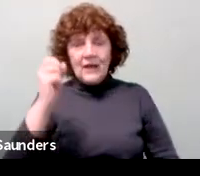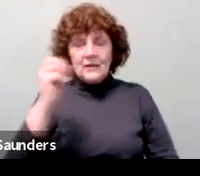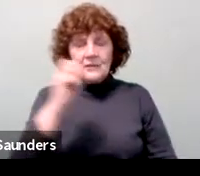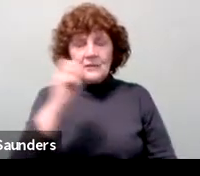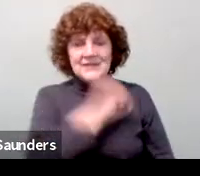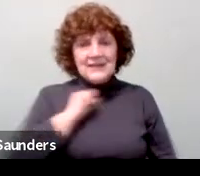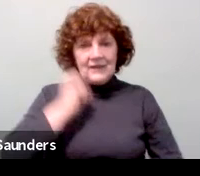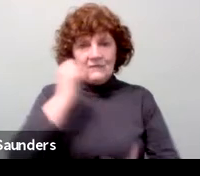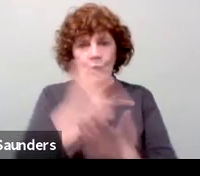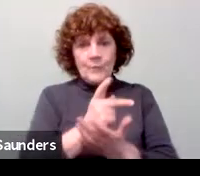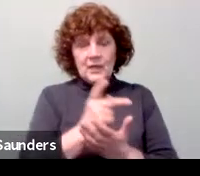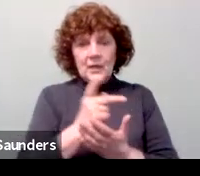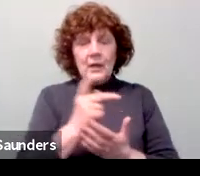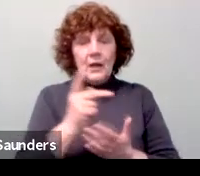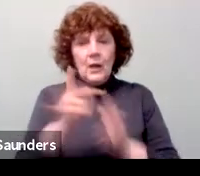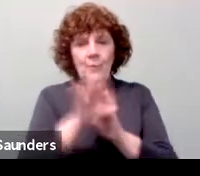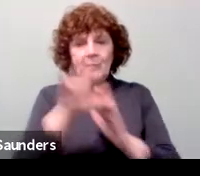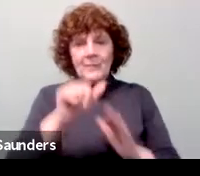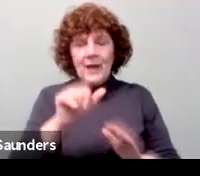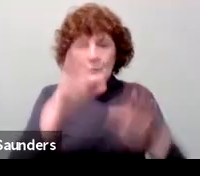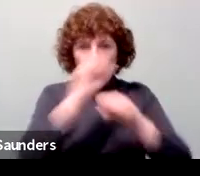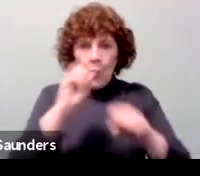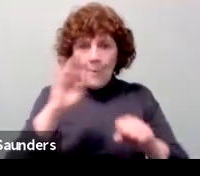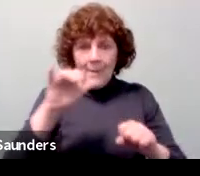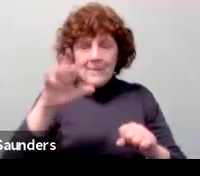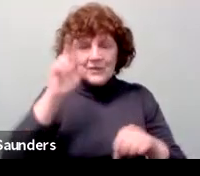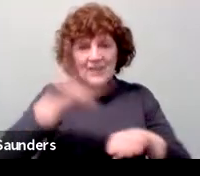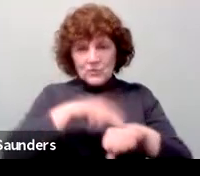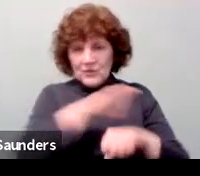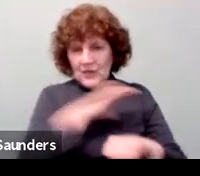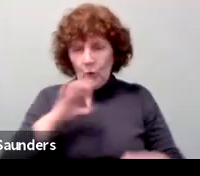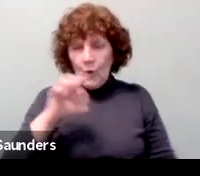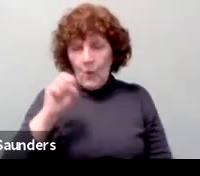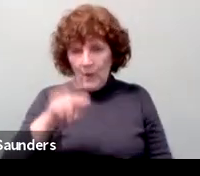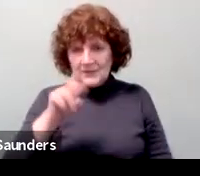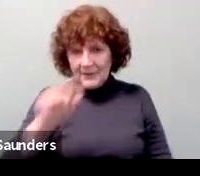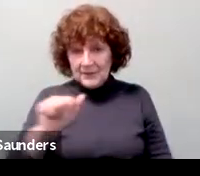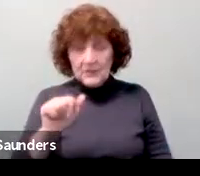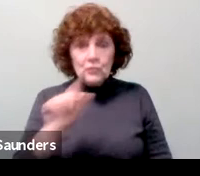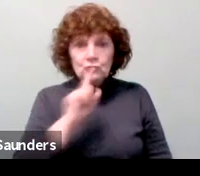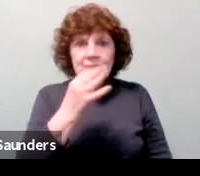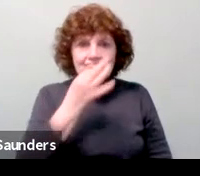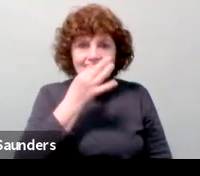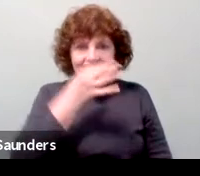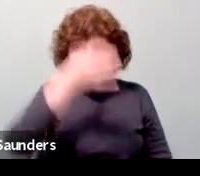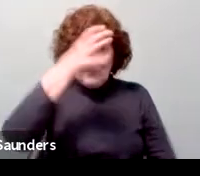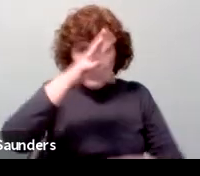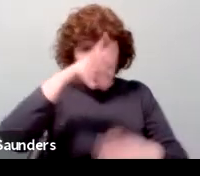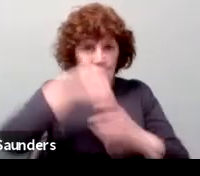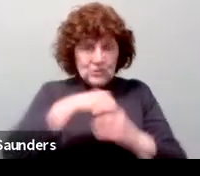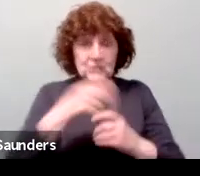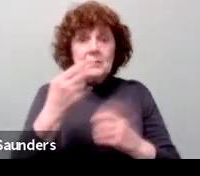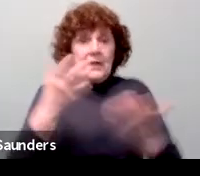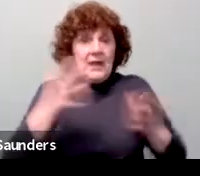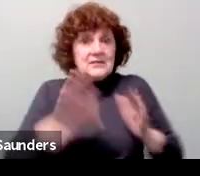appointee to the National Council on Disability. As an inclusion expert, he has developed training and